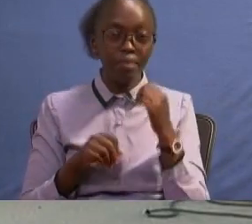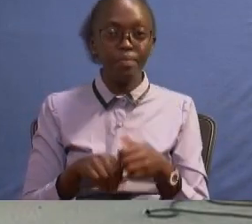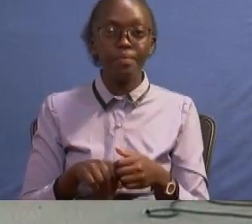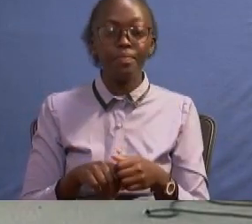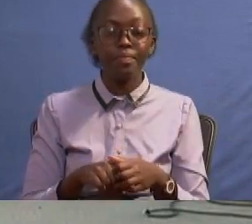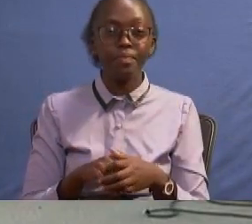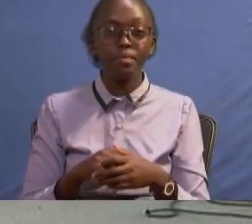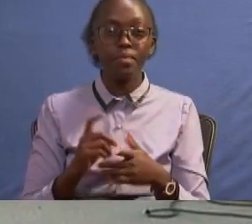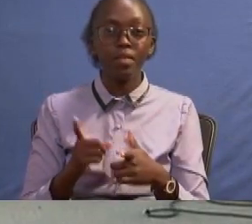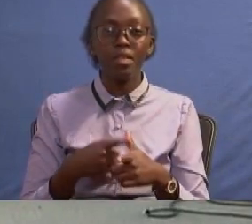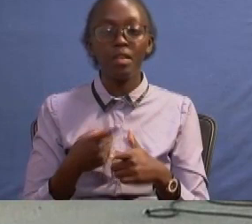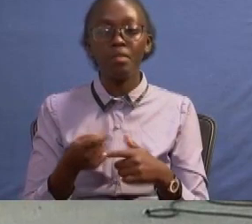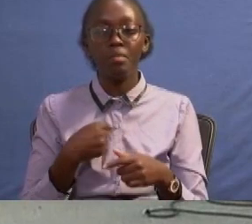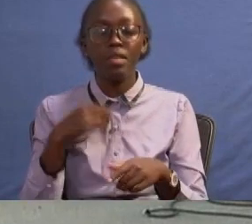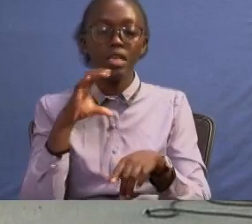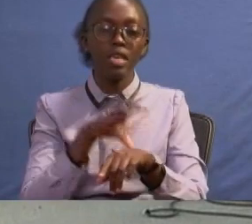this wonderful man of mine.